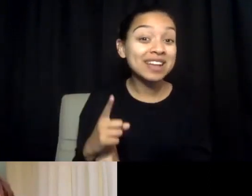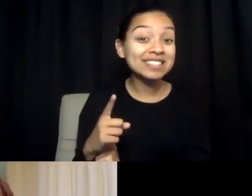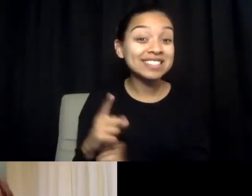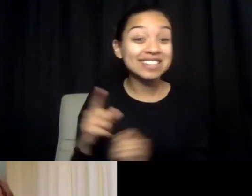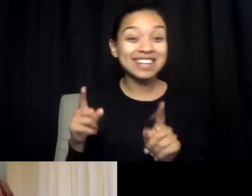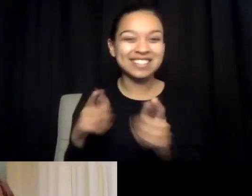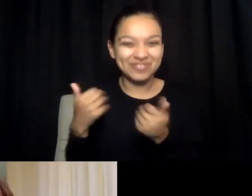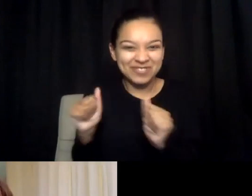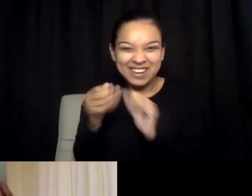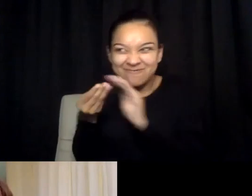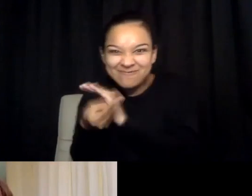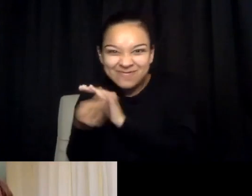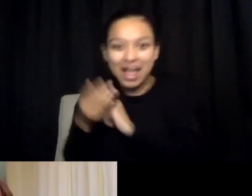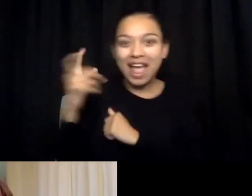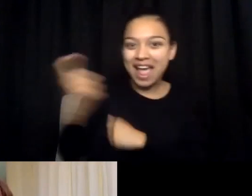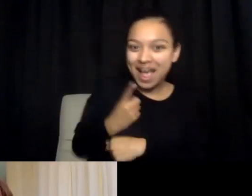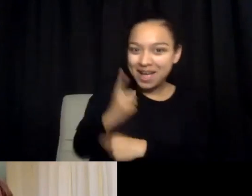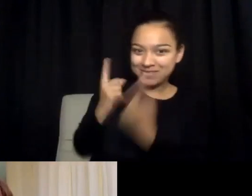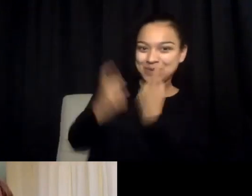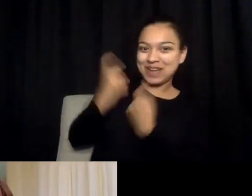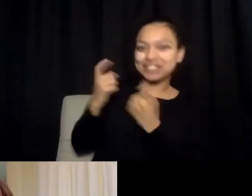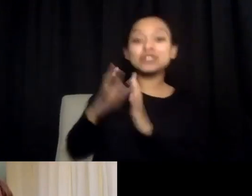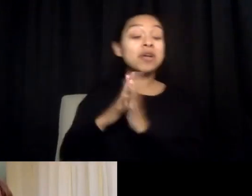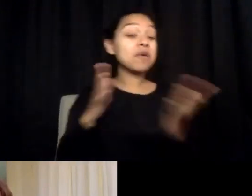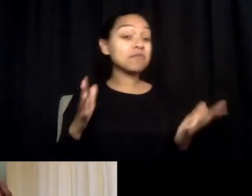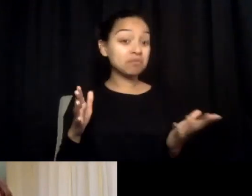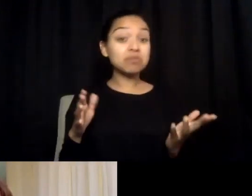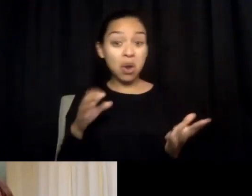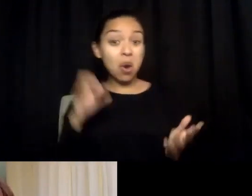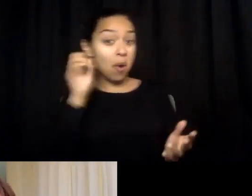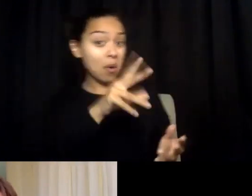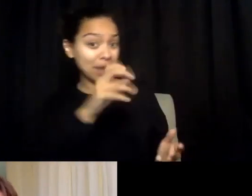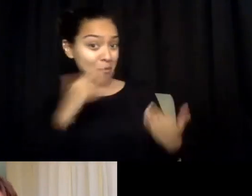questions. Well, you know what? We're going to just start with Julian. And then he